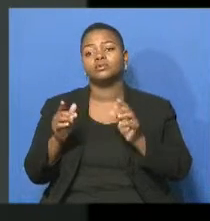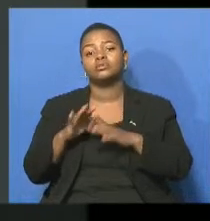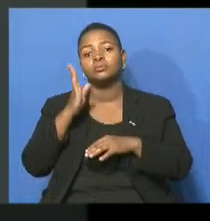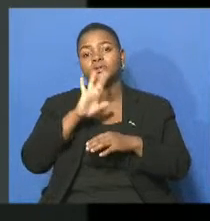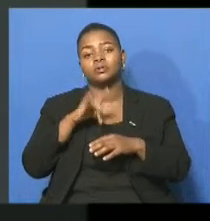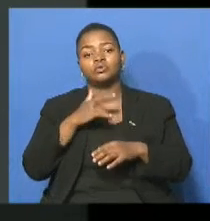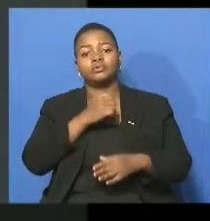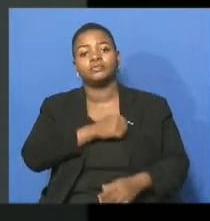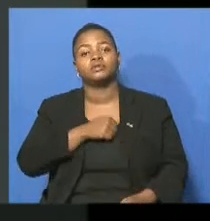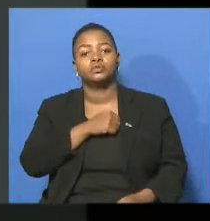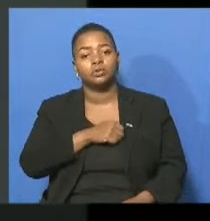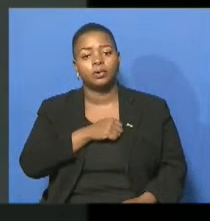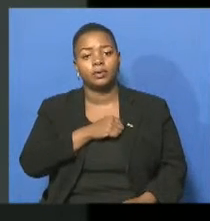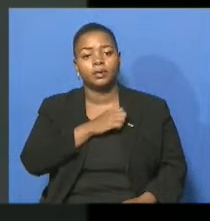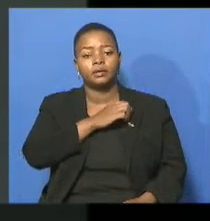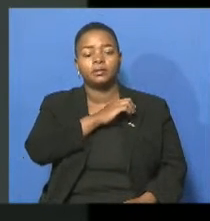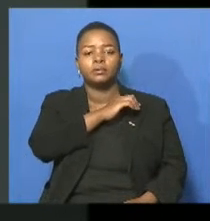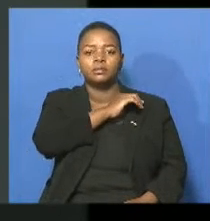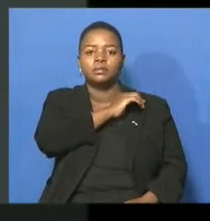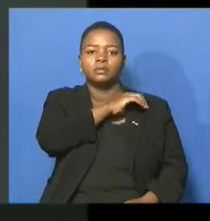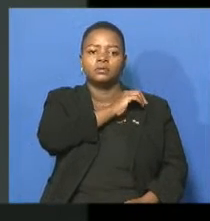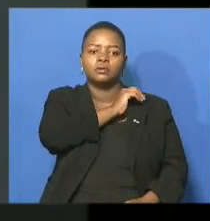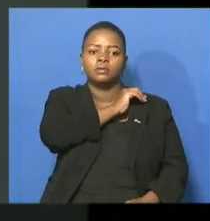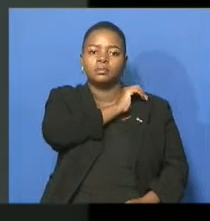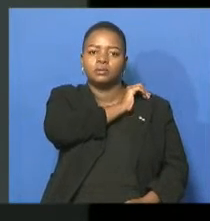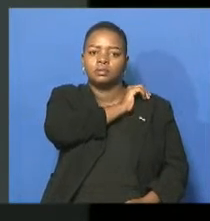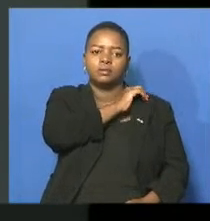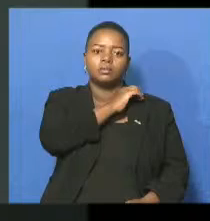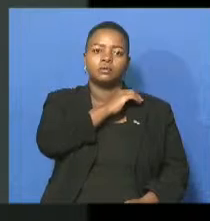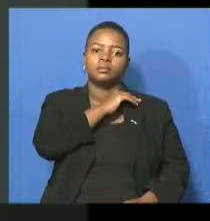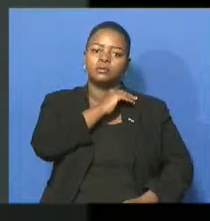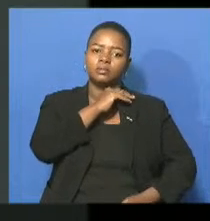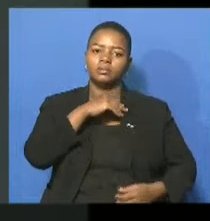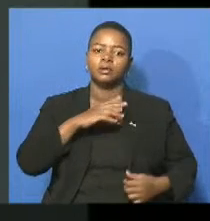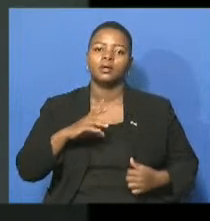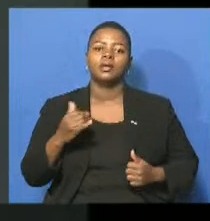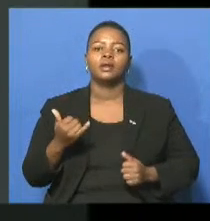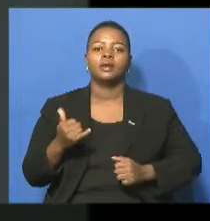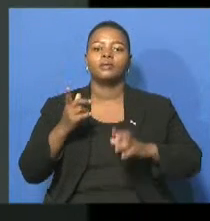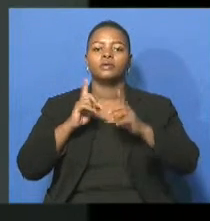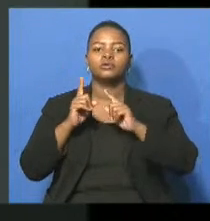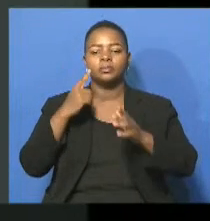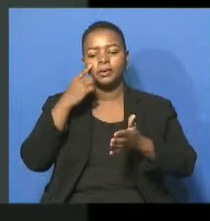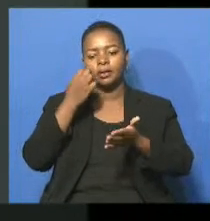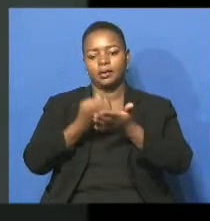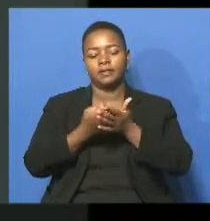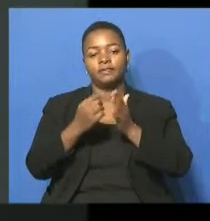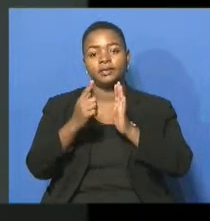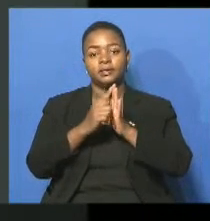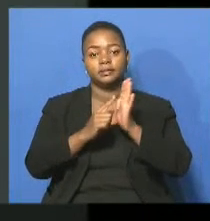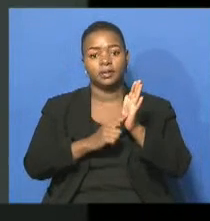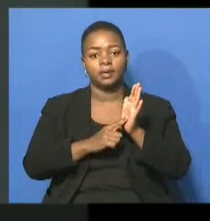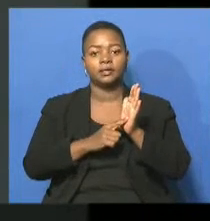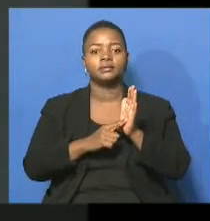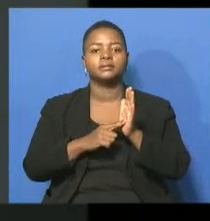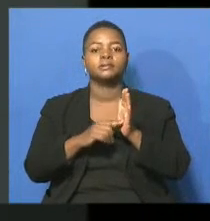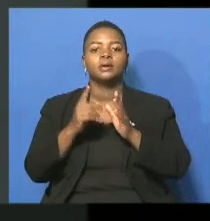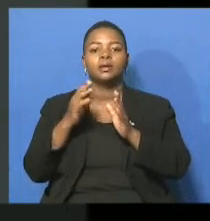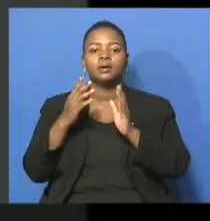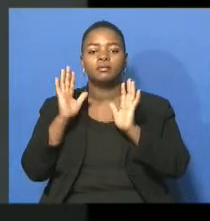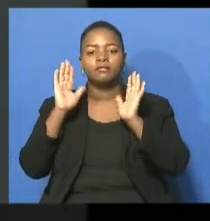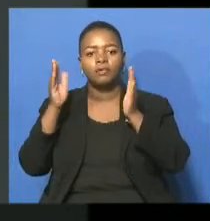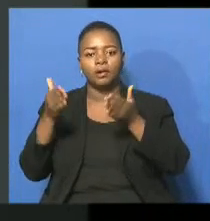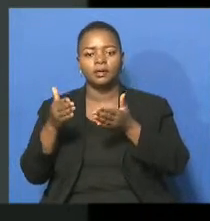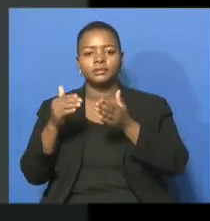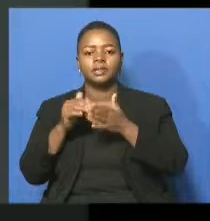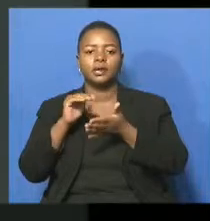need legal reforms in terms of the Criminal Procedure and Evidence Act, in terms of the Mental Disorders Act and the Penal